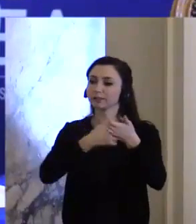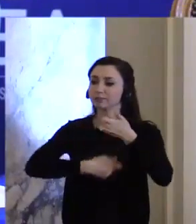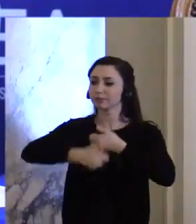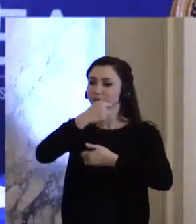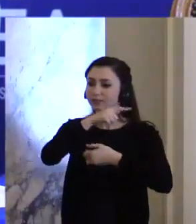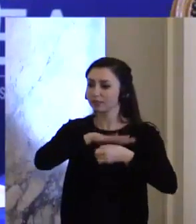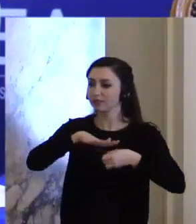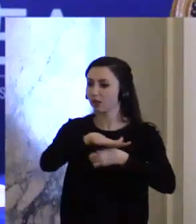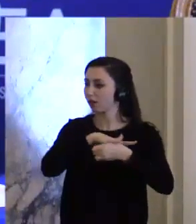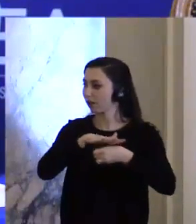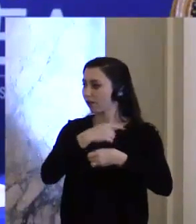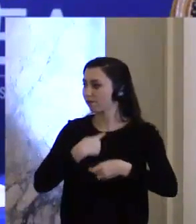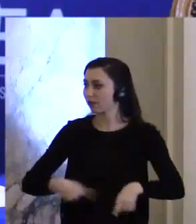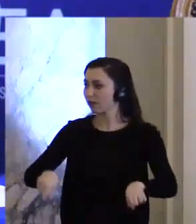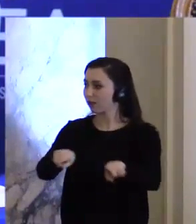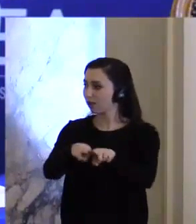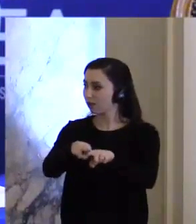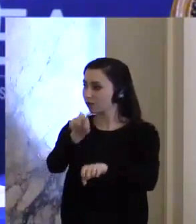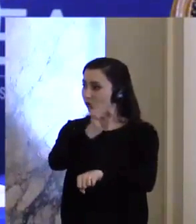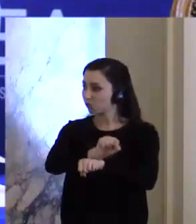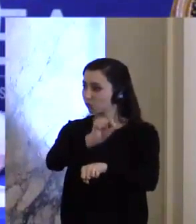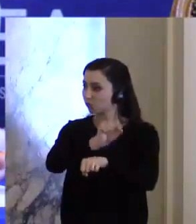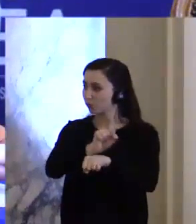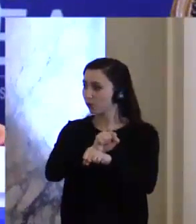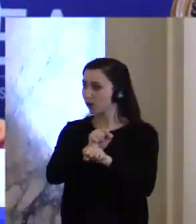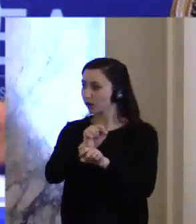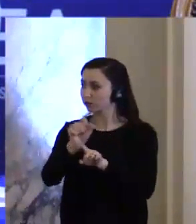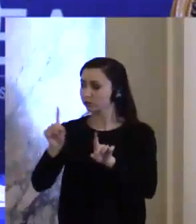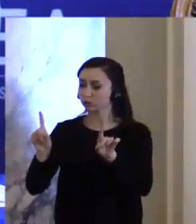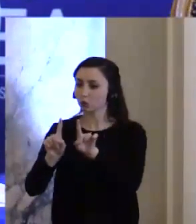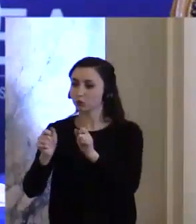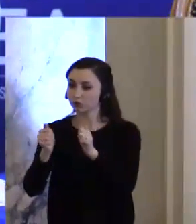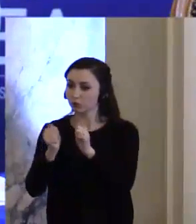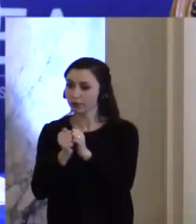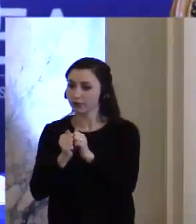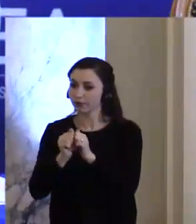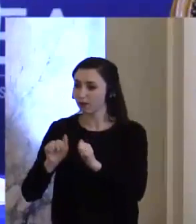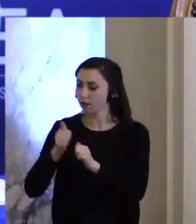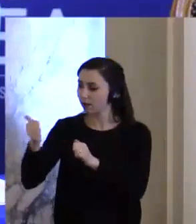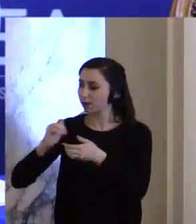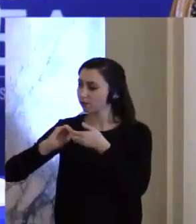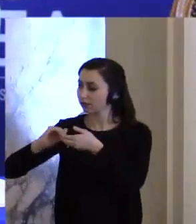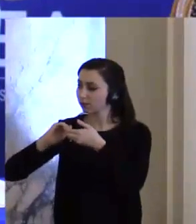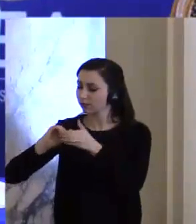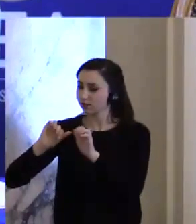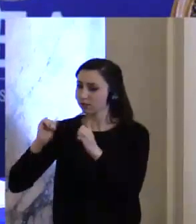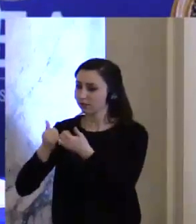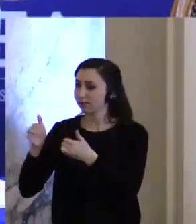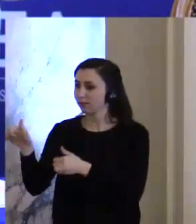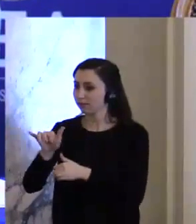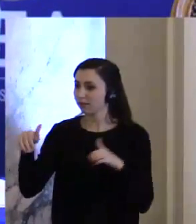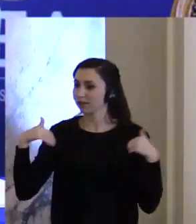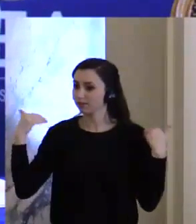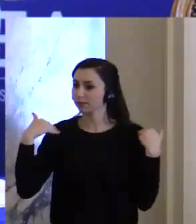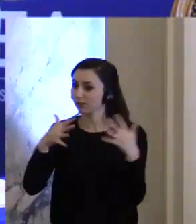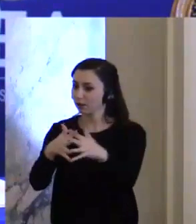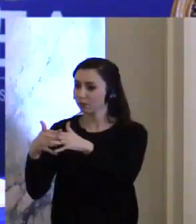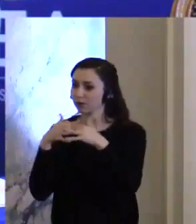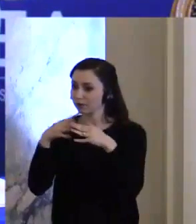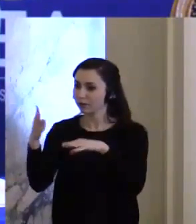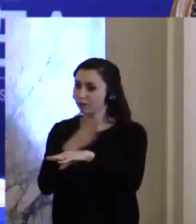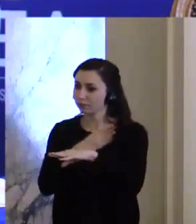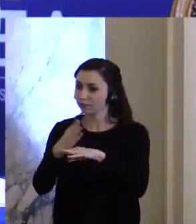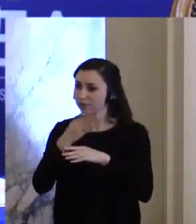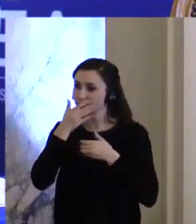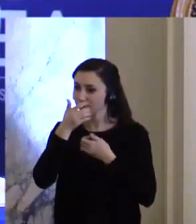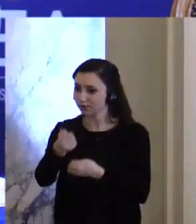areas, I have also worked closely with our affiliated agencies like the Young America's Business Trust, the